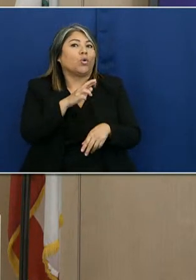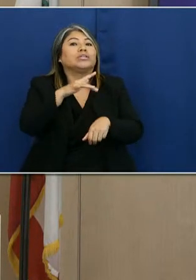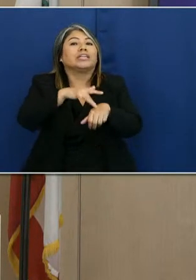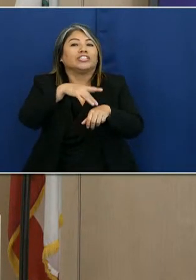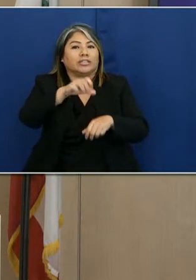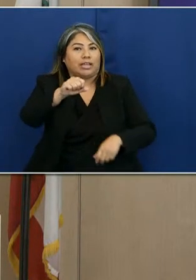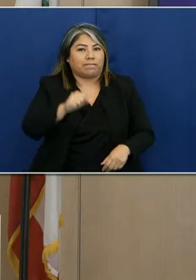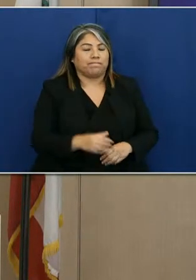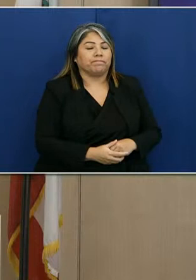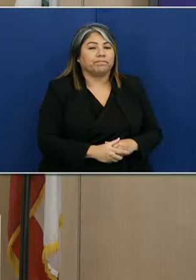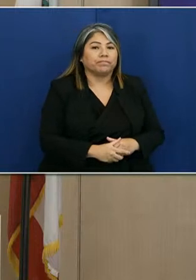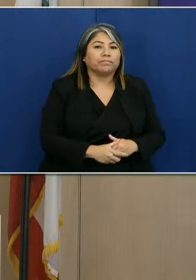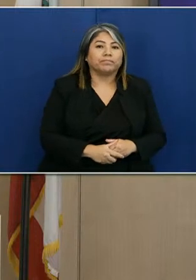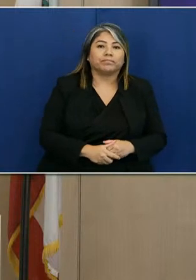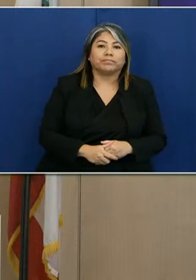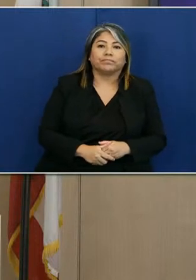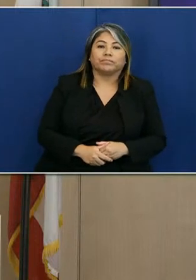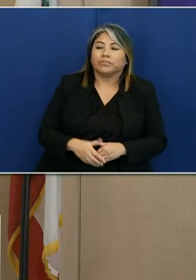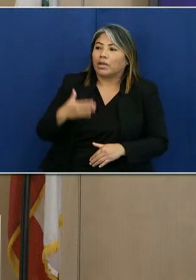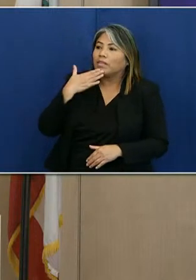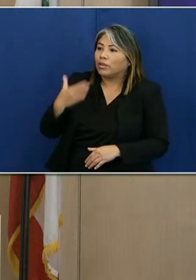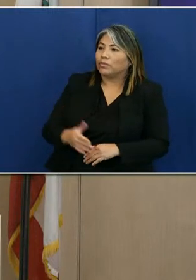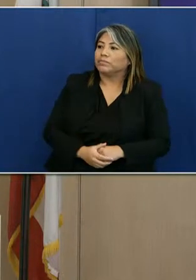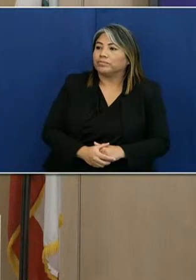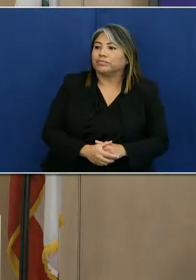touches it. Thank you.